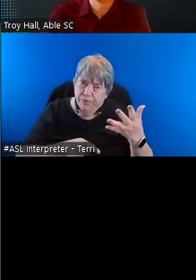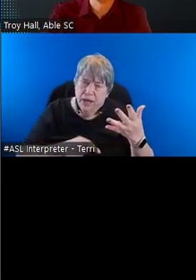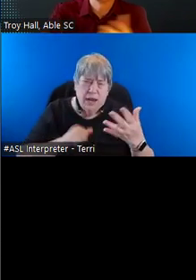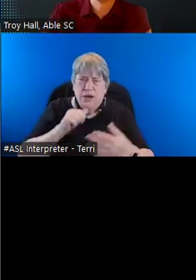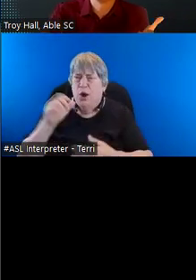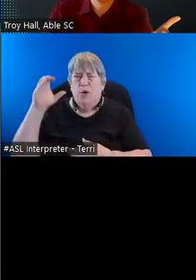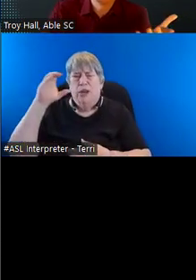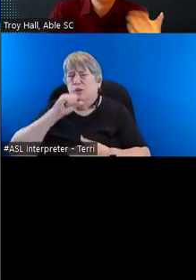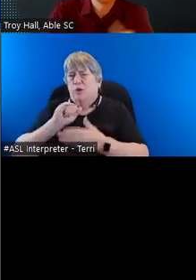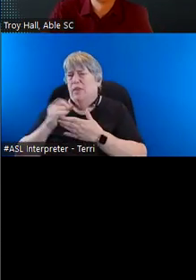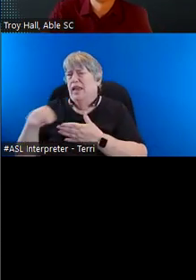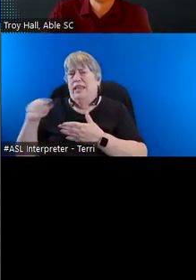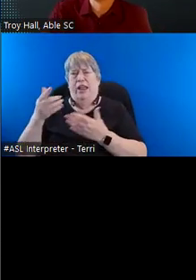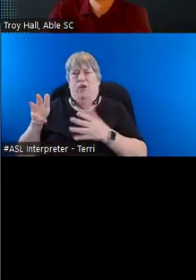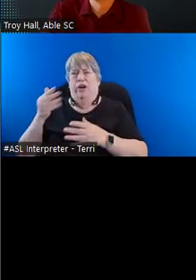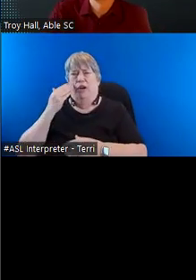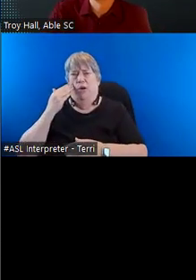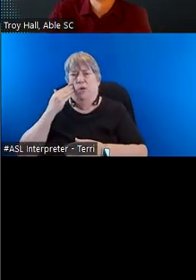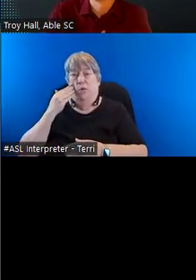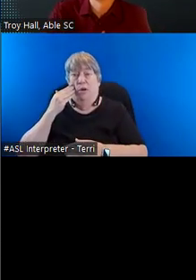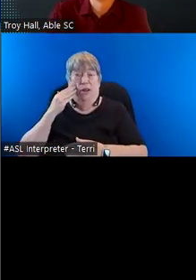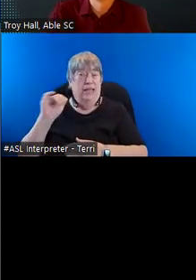have learned these services the way that we do with a lot of